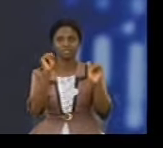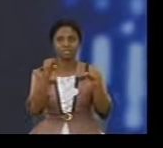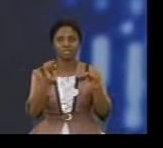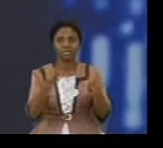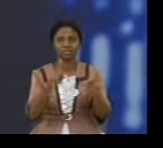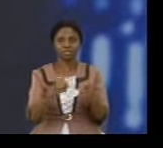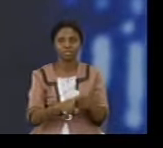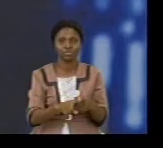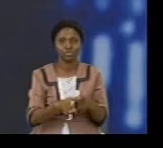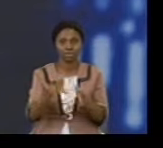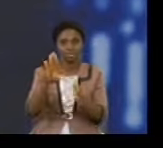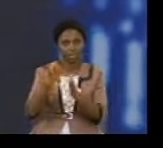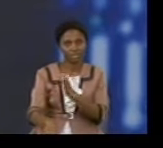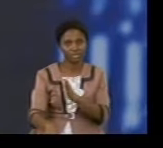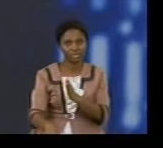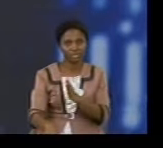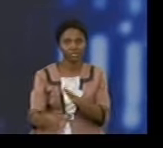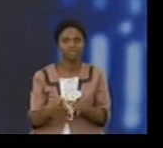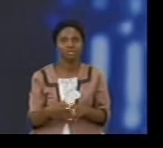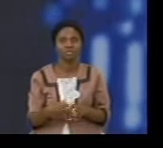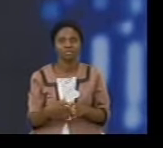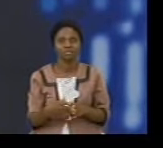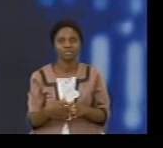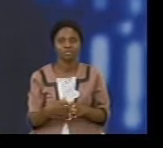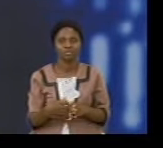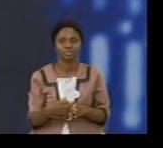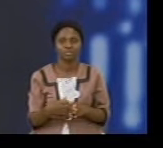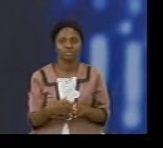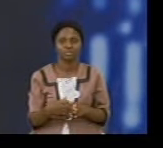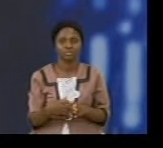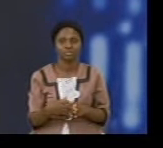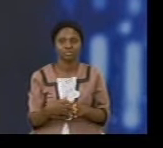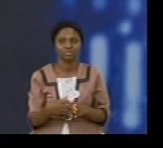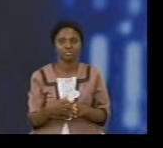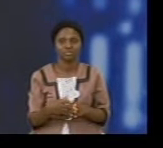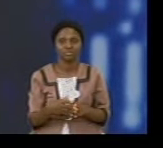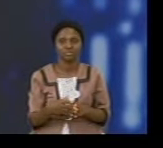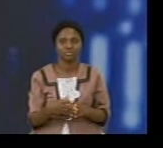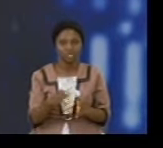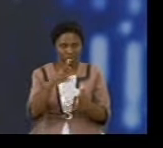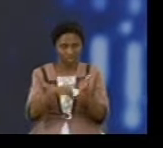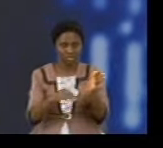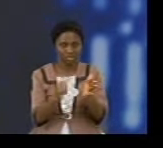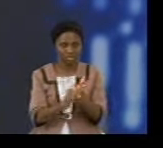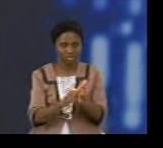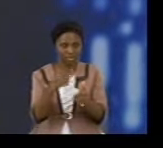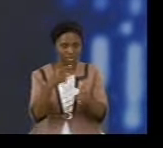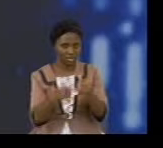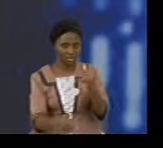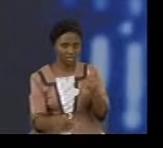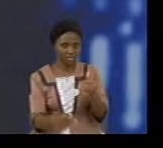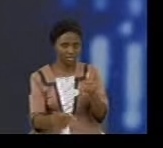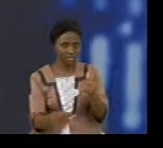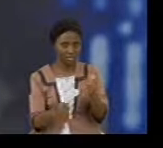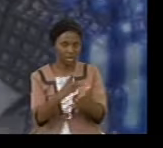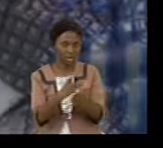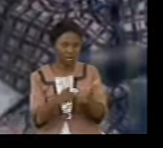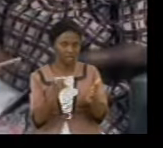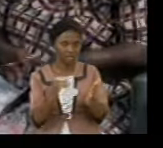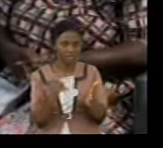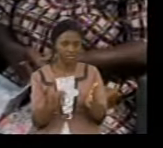to abase. I want you to look at that last part of the sentence.